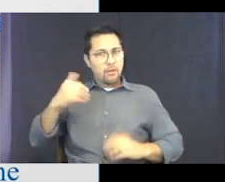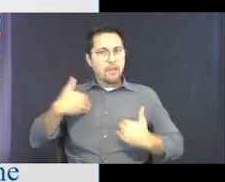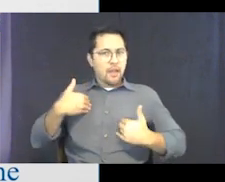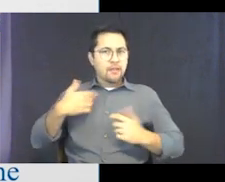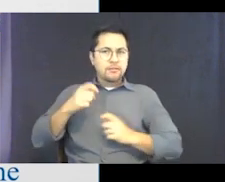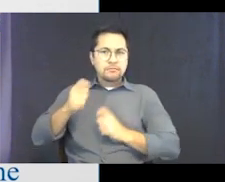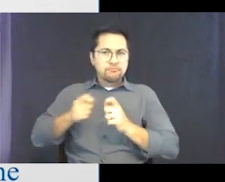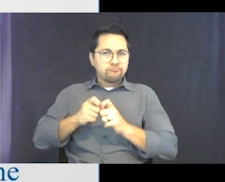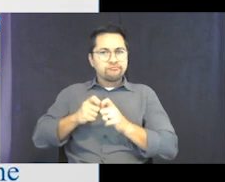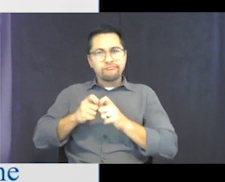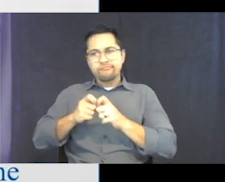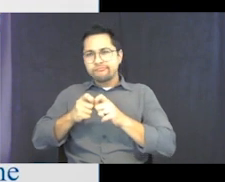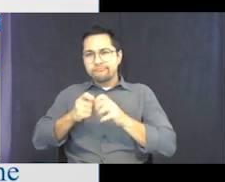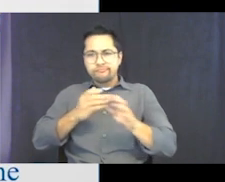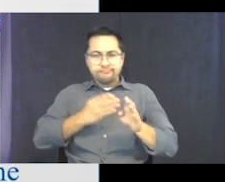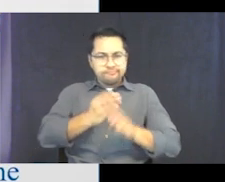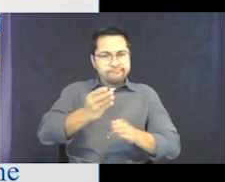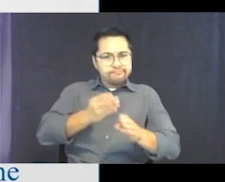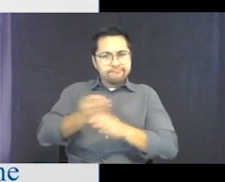certain